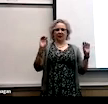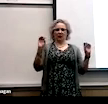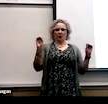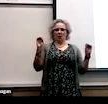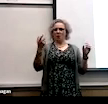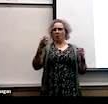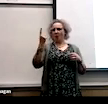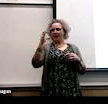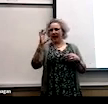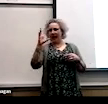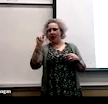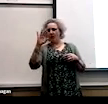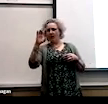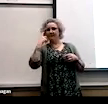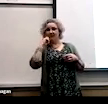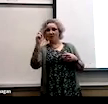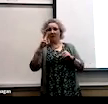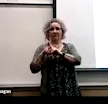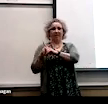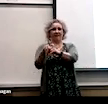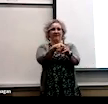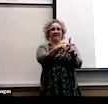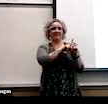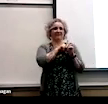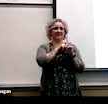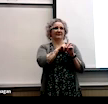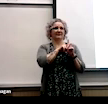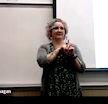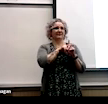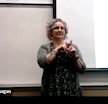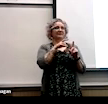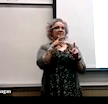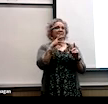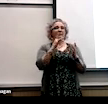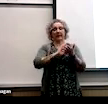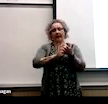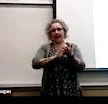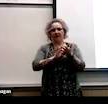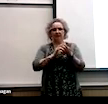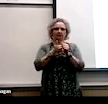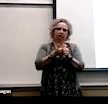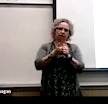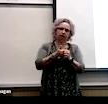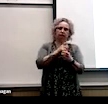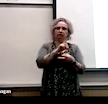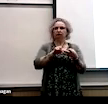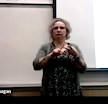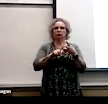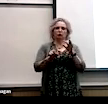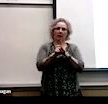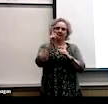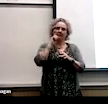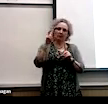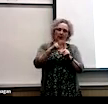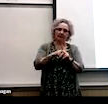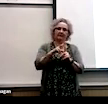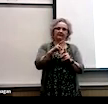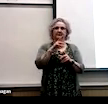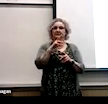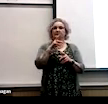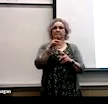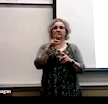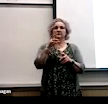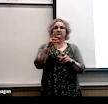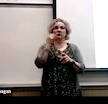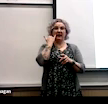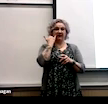across populations, right? So some studies have looked at things like adherence to medications and attendance at scheduled appointments, like do you actually show up on the adult side